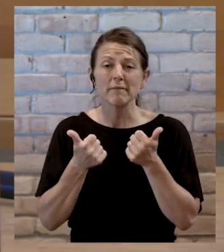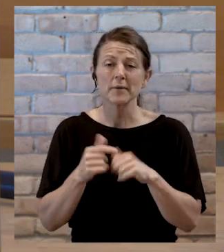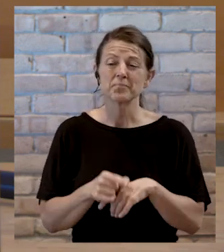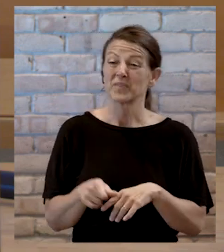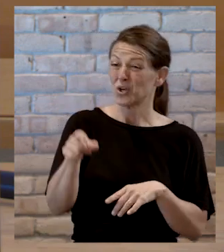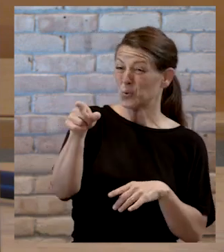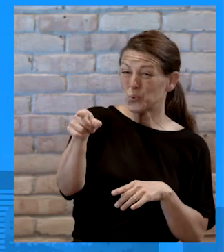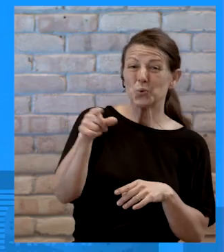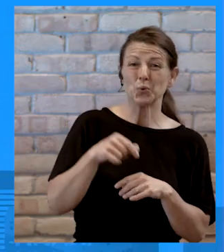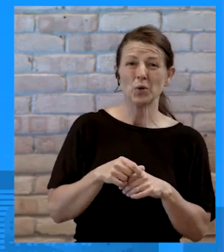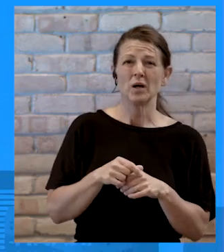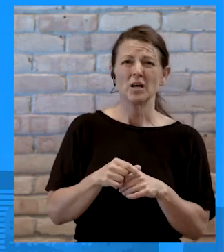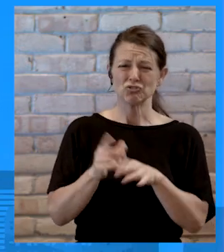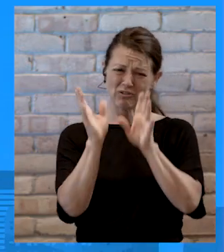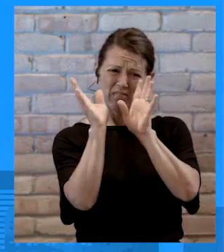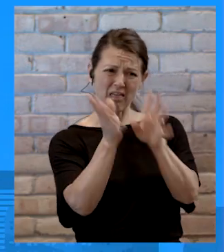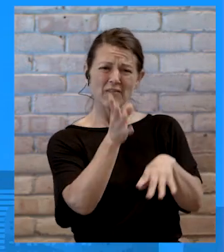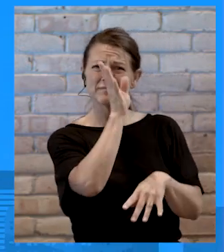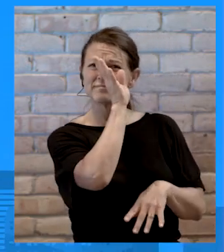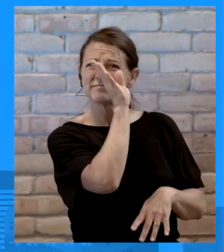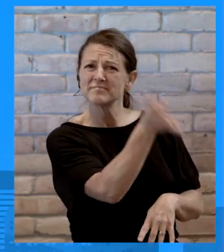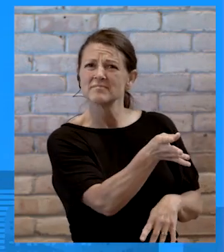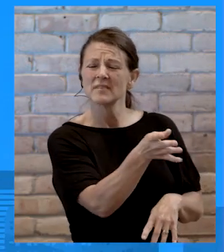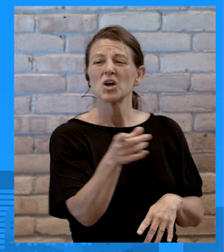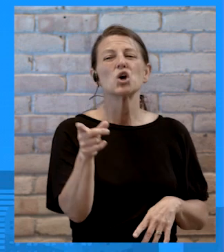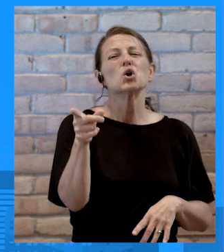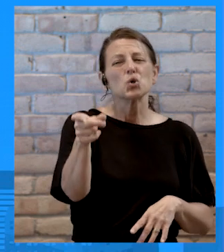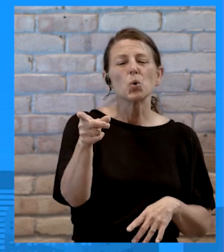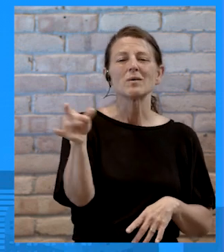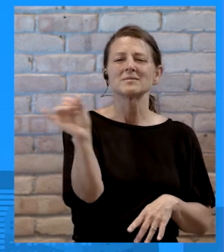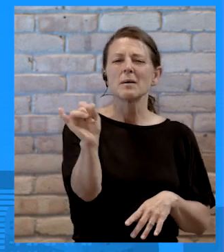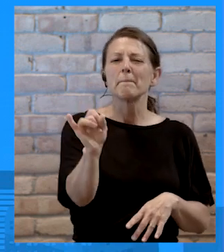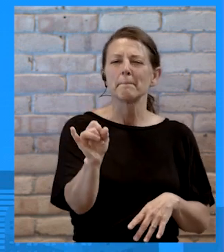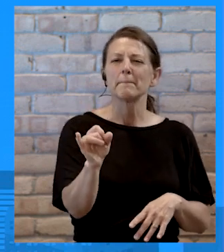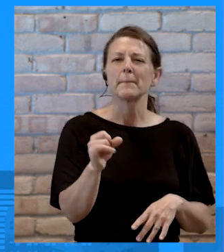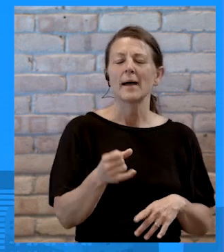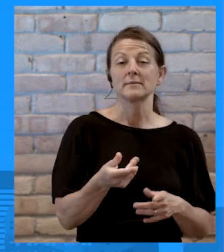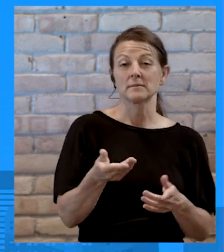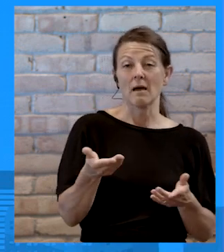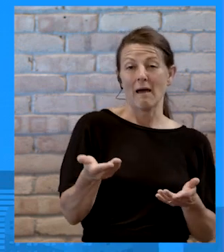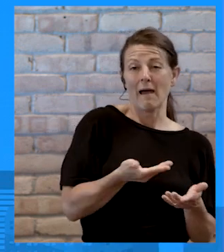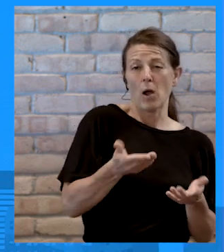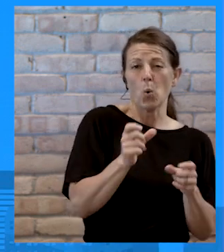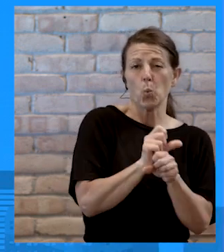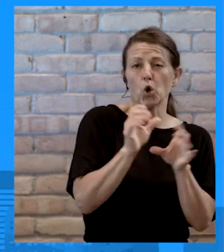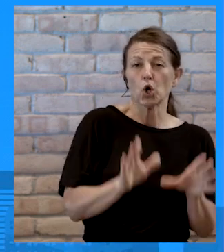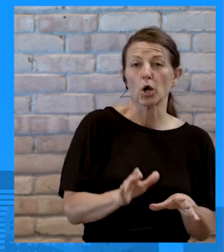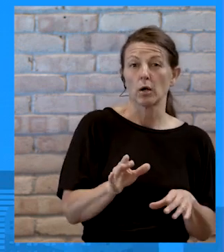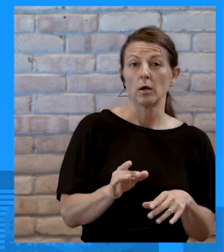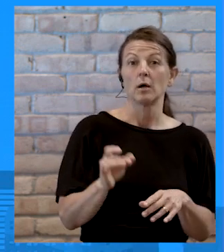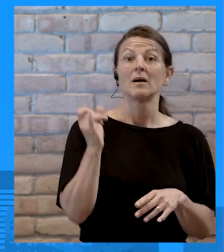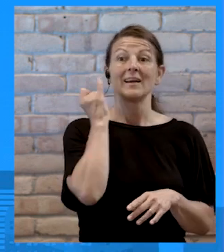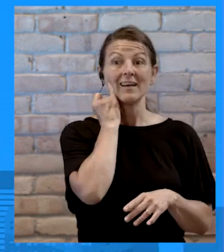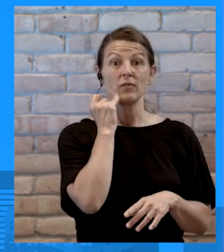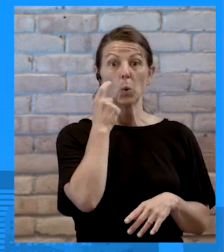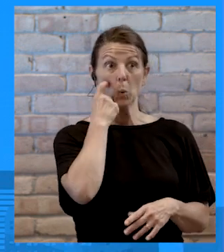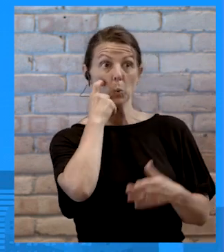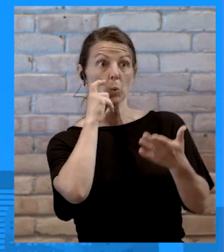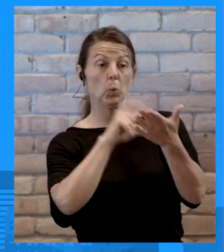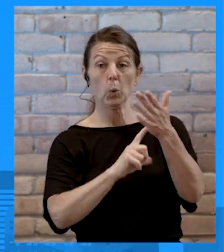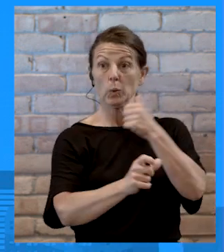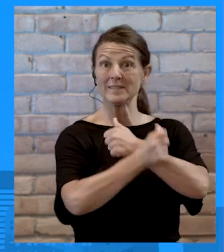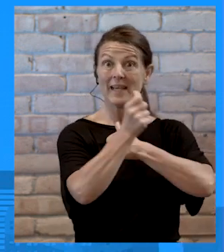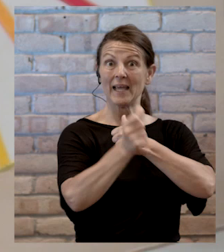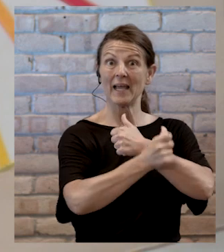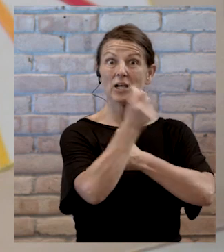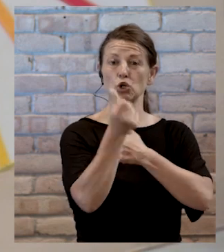And you abandon the sheep. You are like the hired help. At the first sign of trouble, you know what you do? You hightail it out away